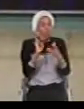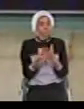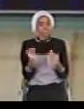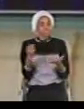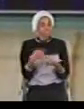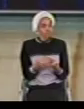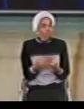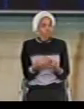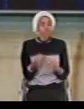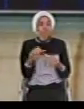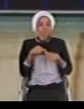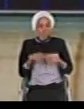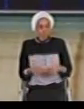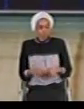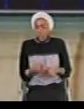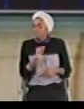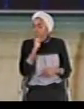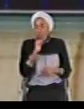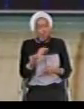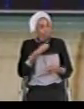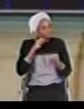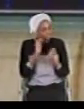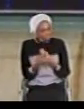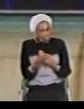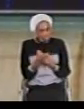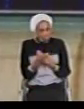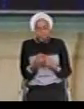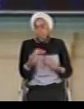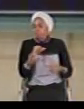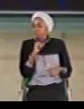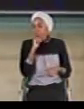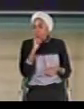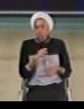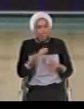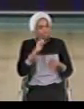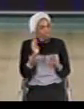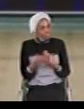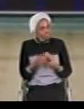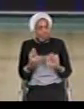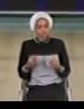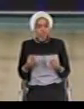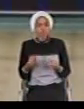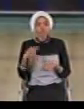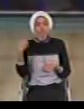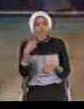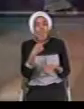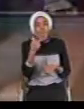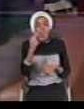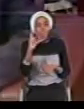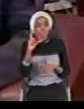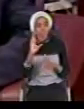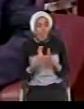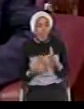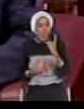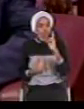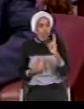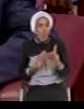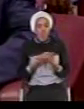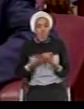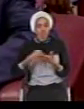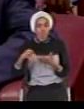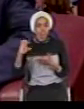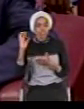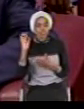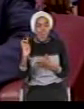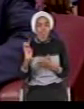gospel remains unchangeable, unchanging. Let's look at Galatians chapter 1. We're reading from verse